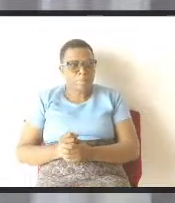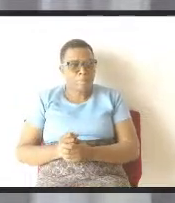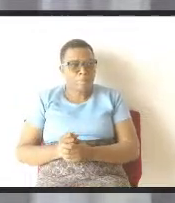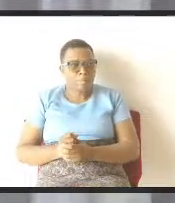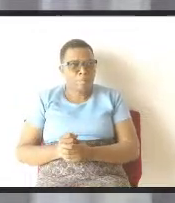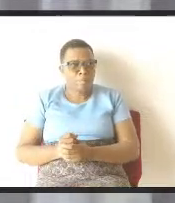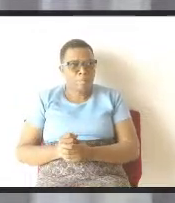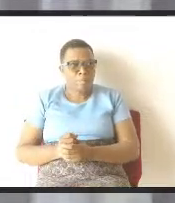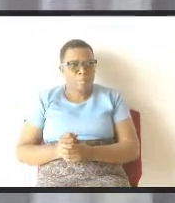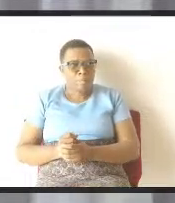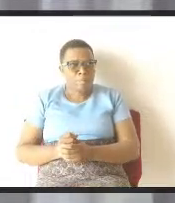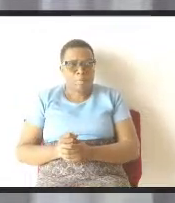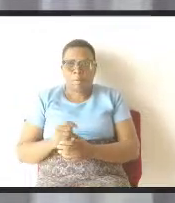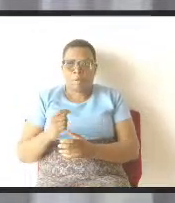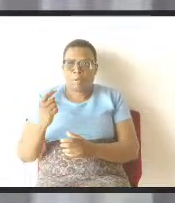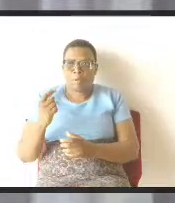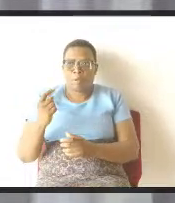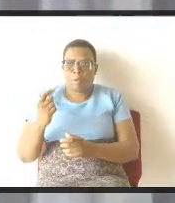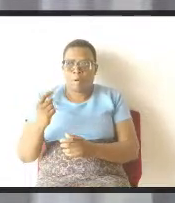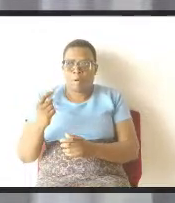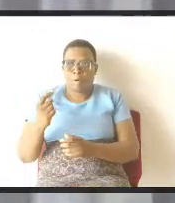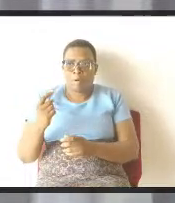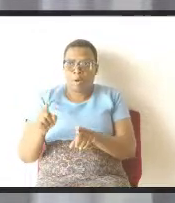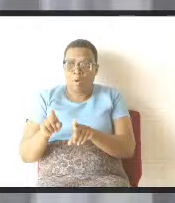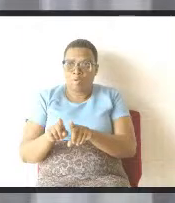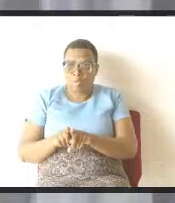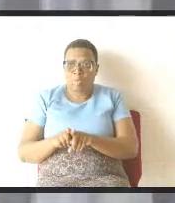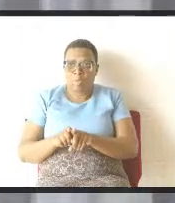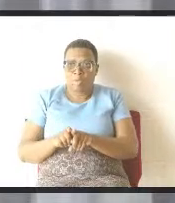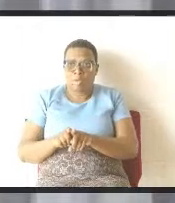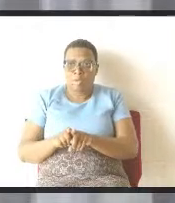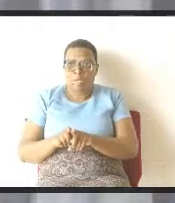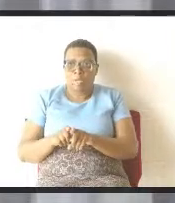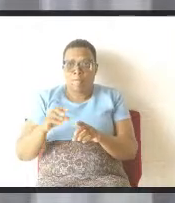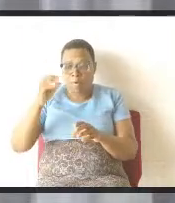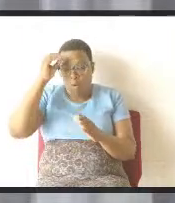we have to follow the rules of the race.